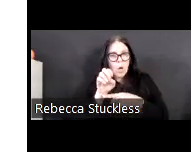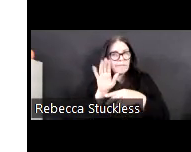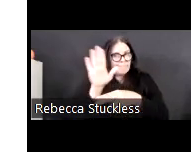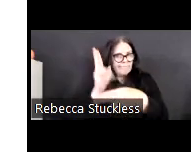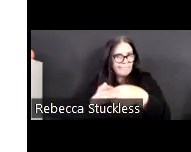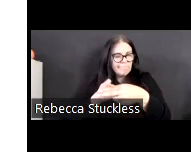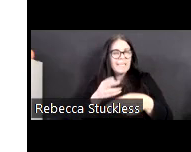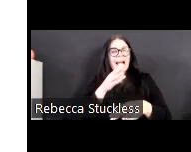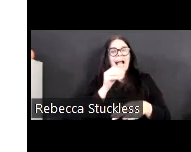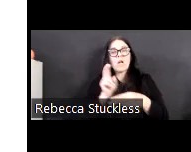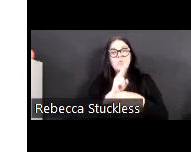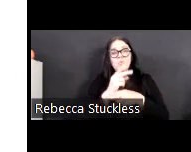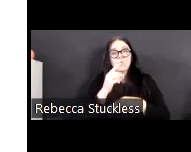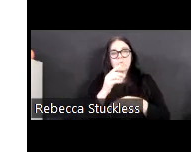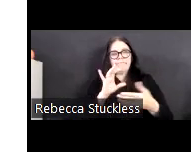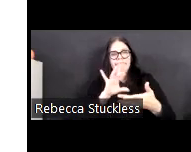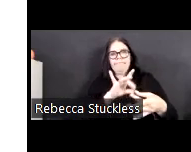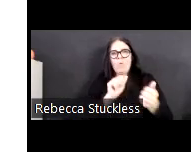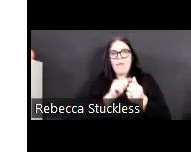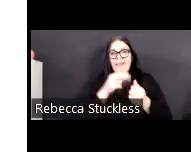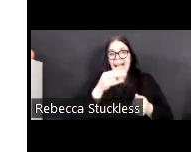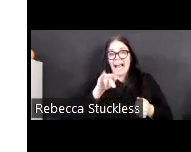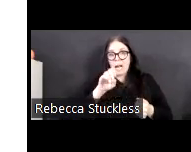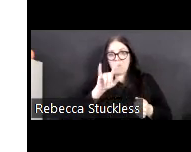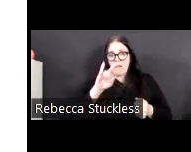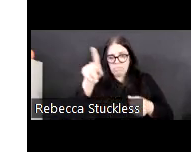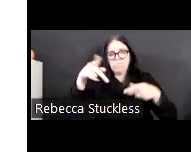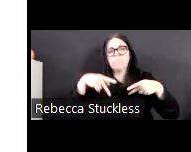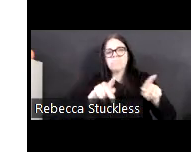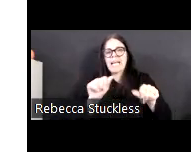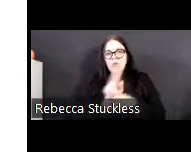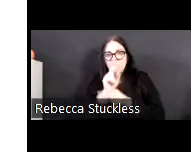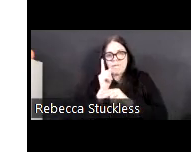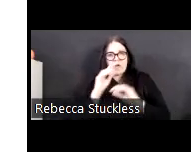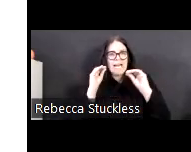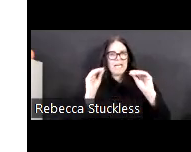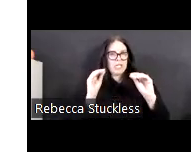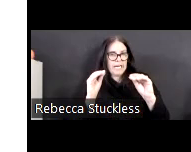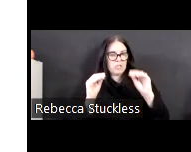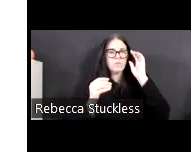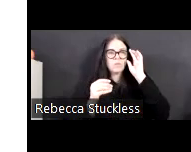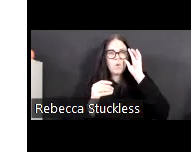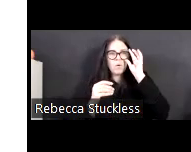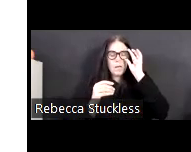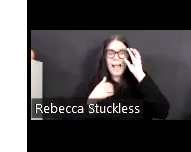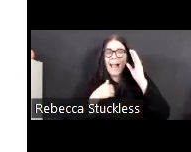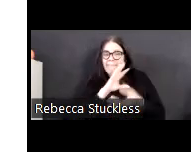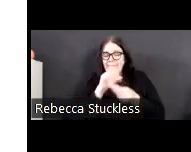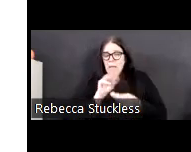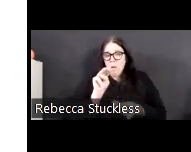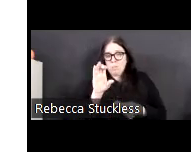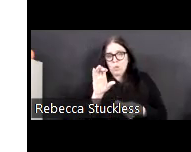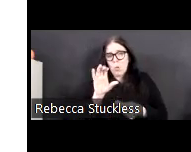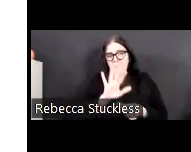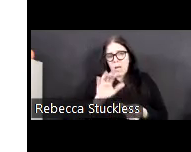for educational purposes. And so the types of questions, I have multiple choice, A, B, C, or D,